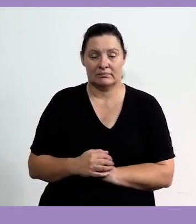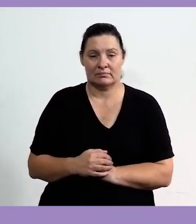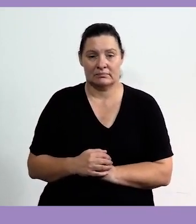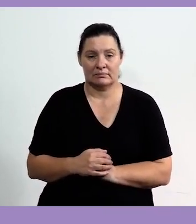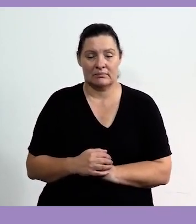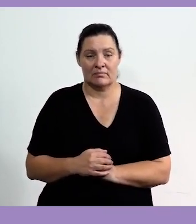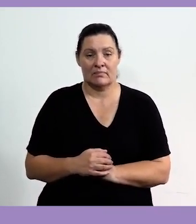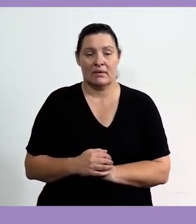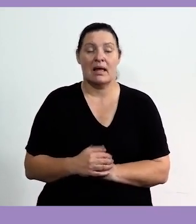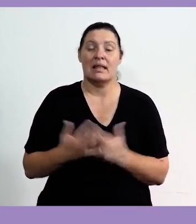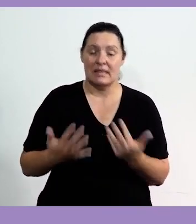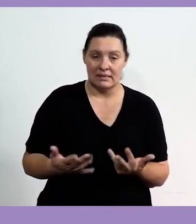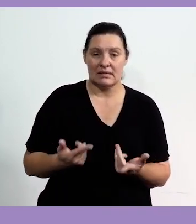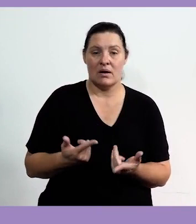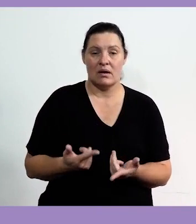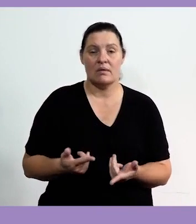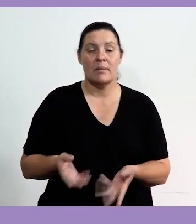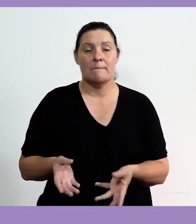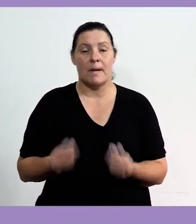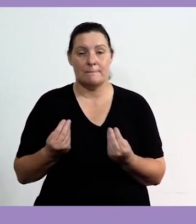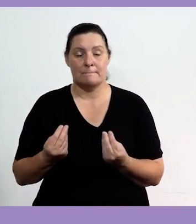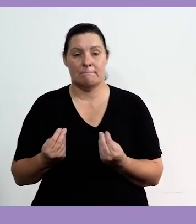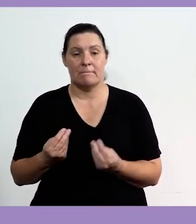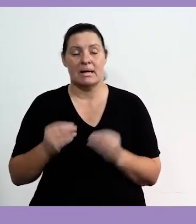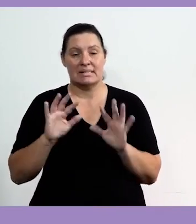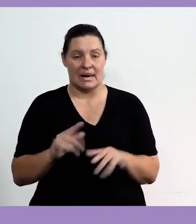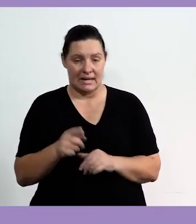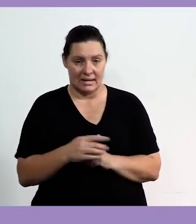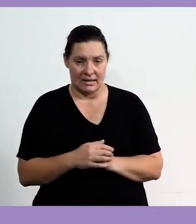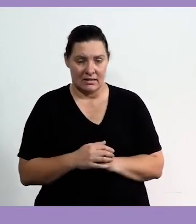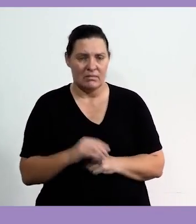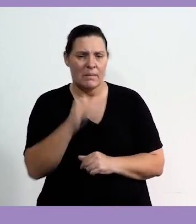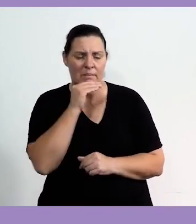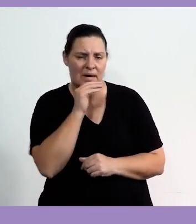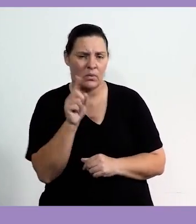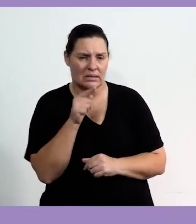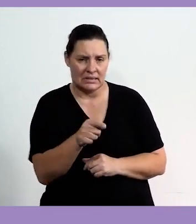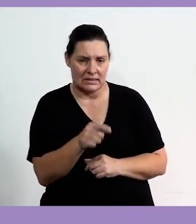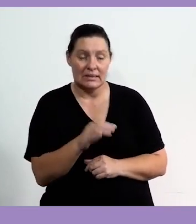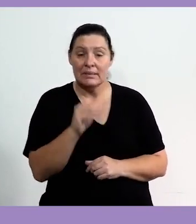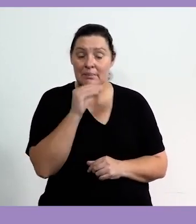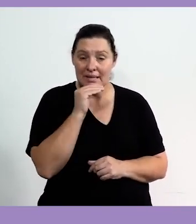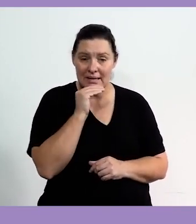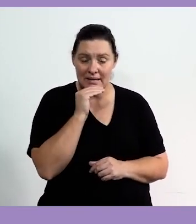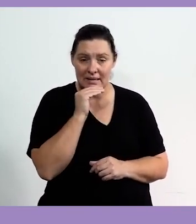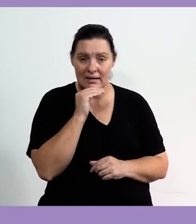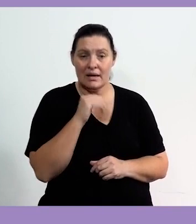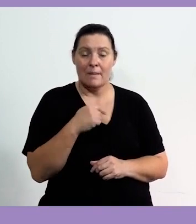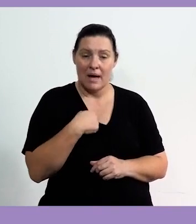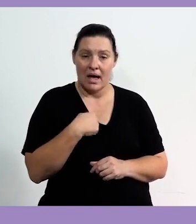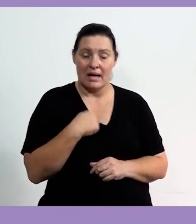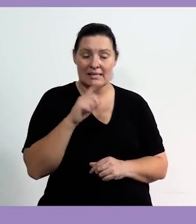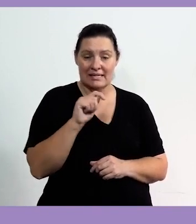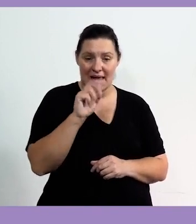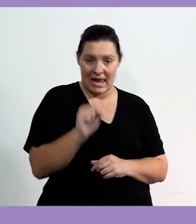are correct. I'm going to plus 1, and that is going to give me the 10. So what does this mean? It means